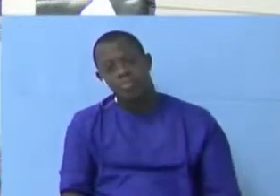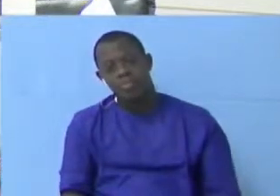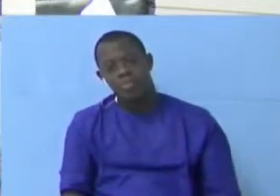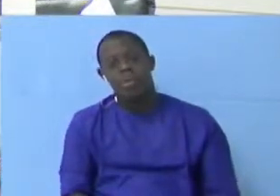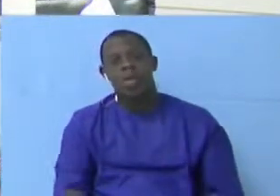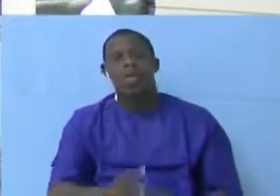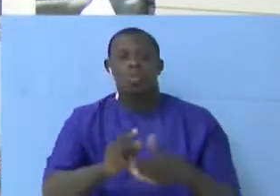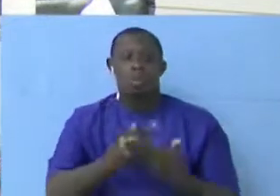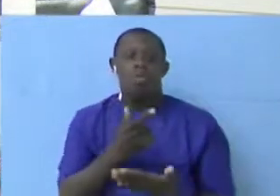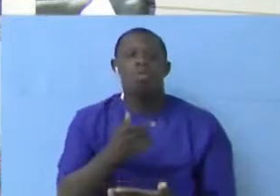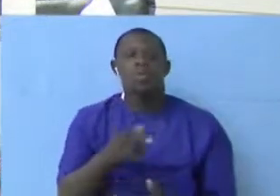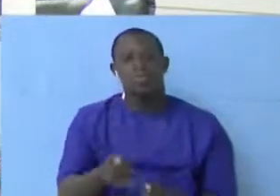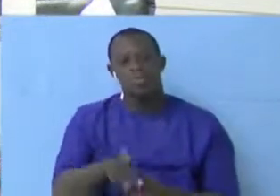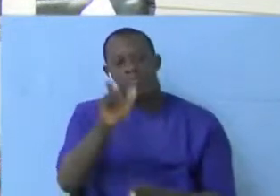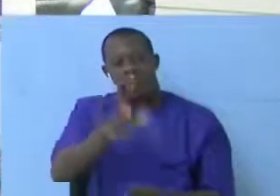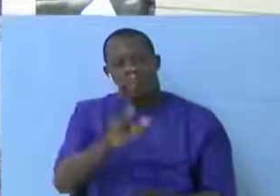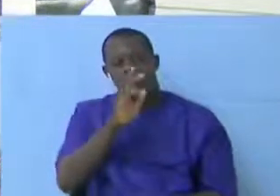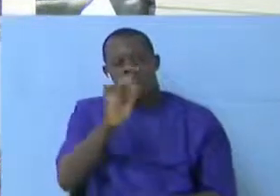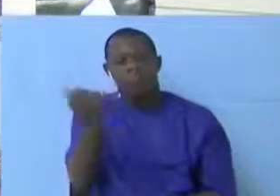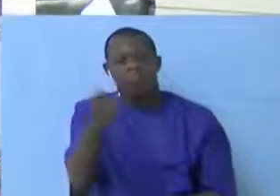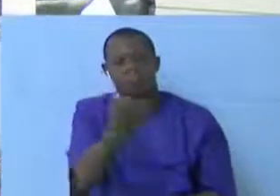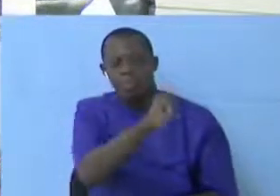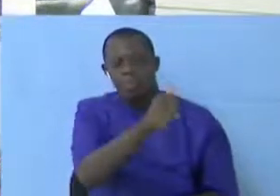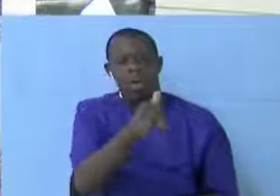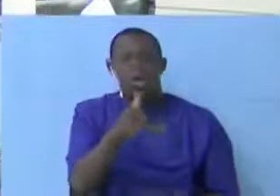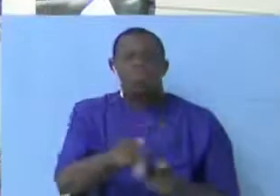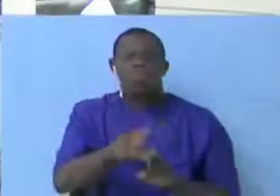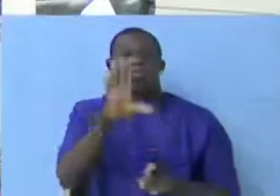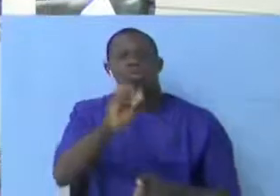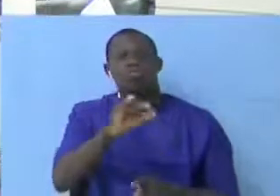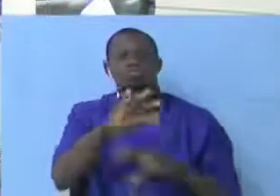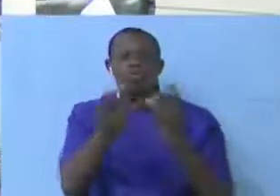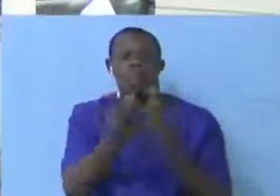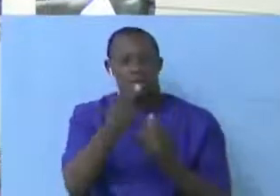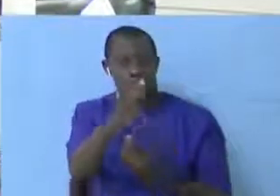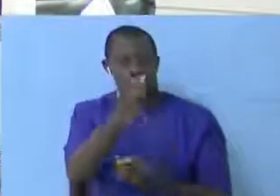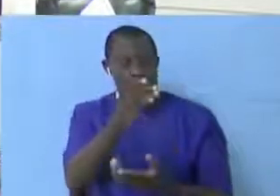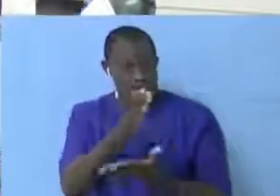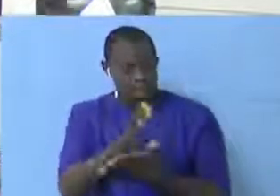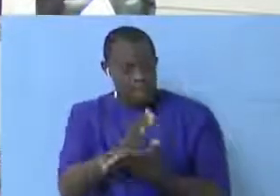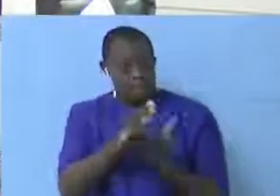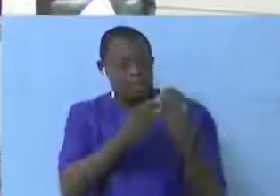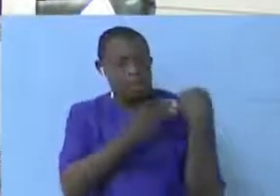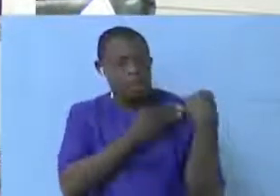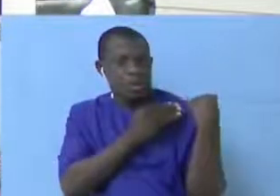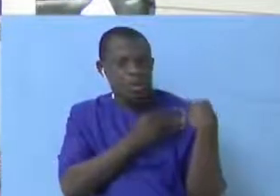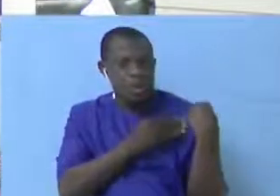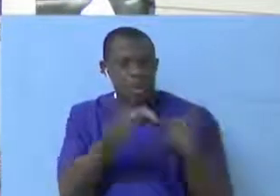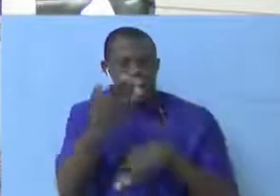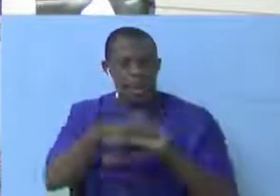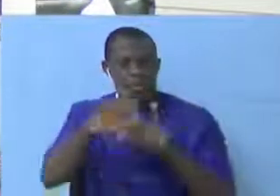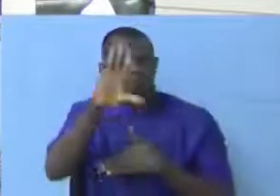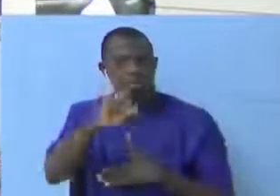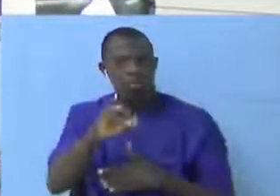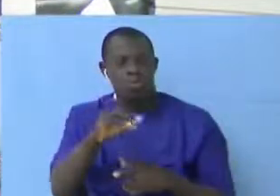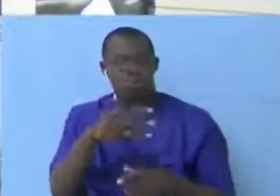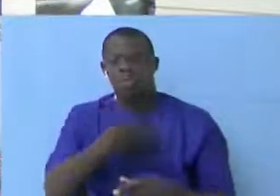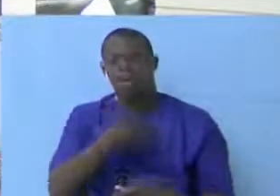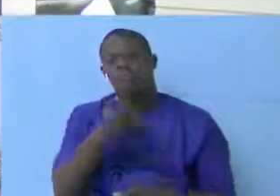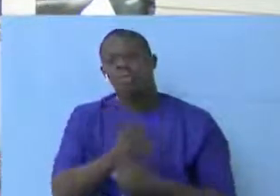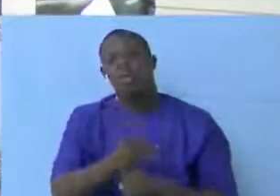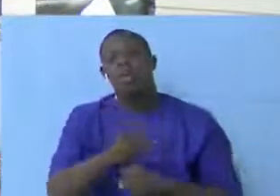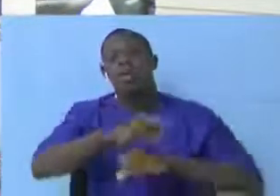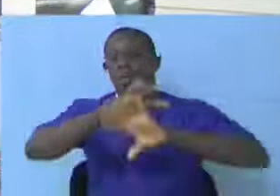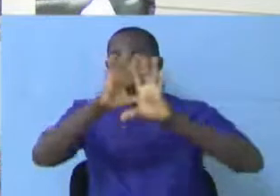Or sabotage. You have a responsibility, you don't want to carry it out, you want to bring the whole system down.